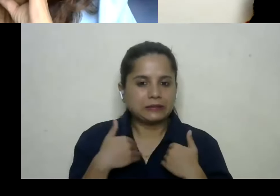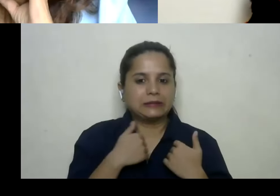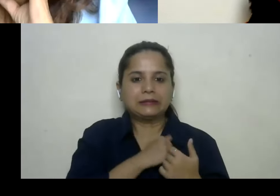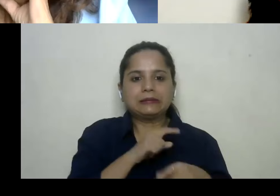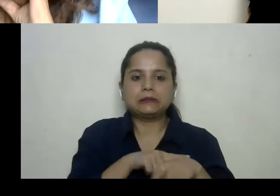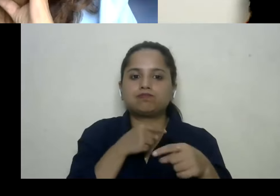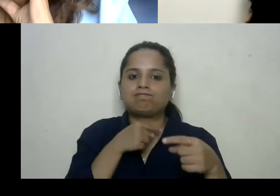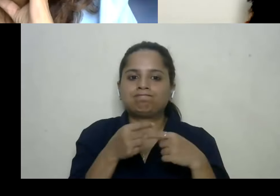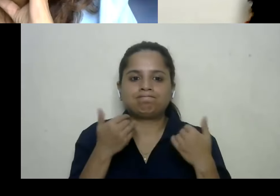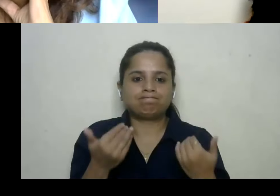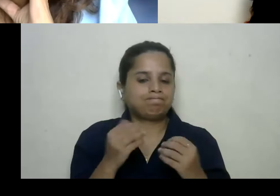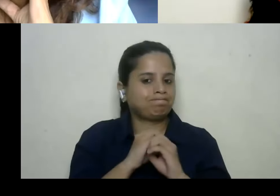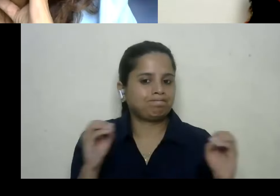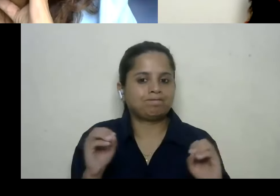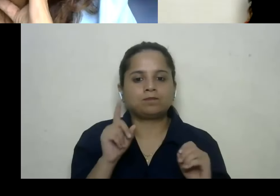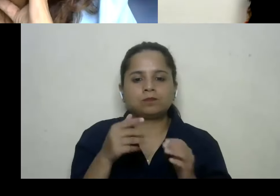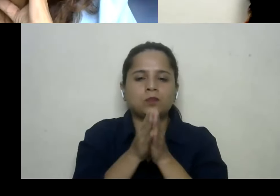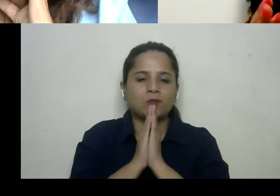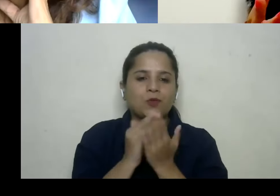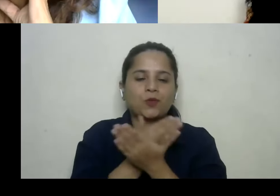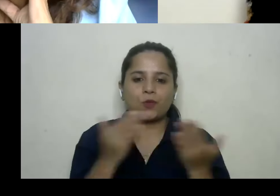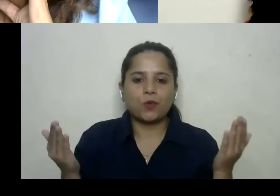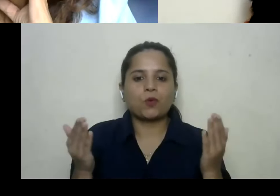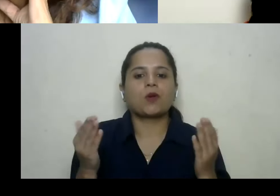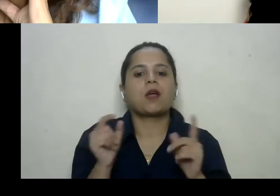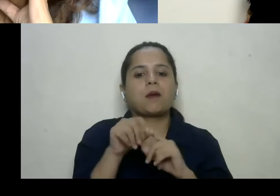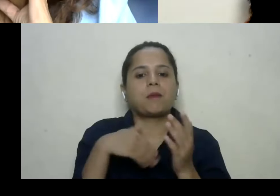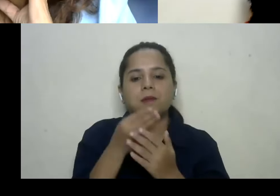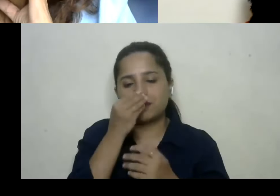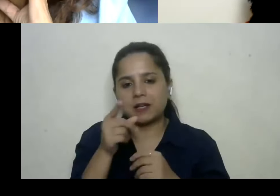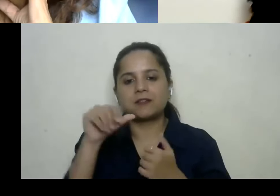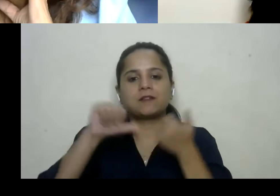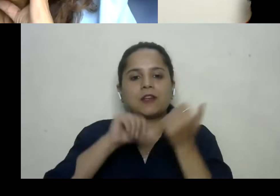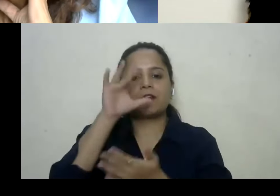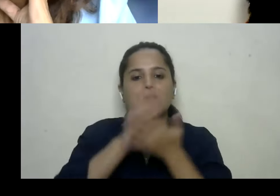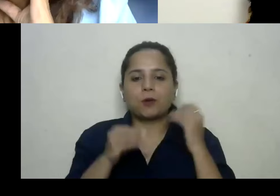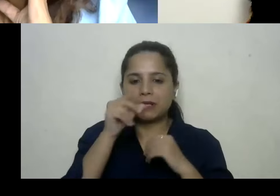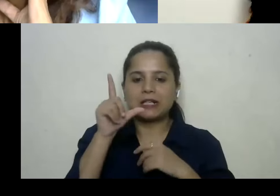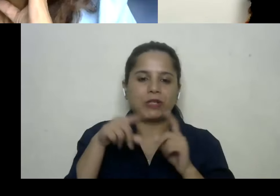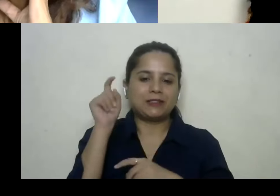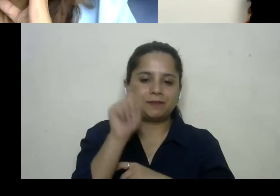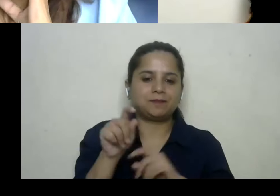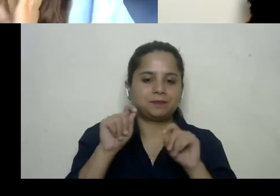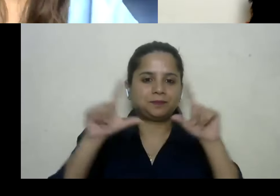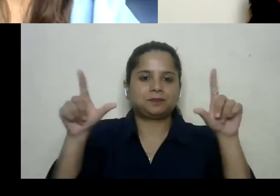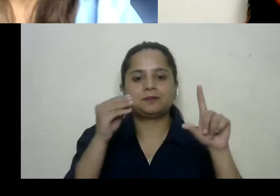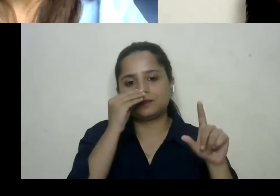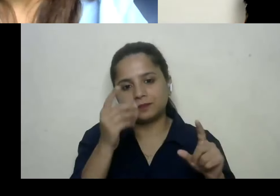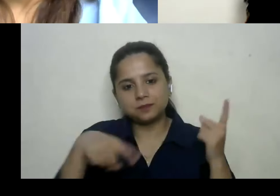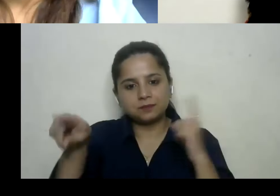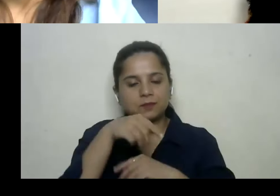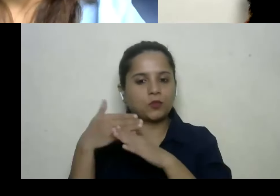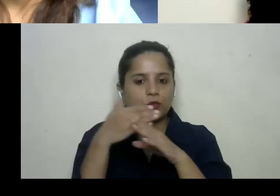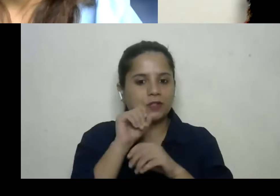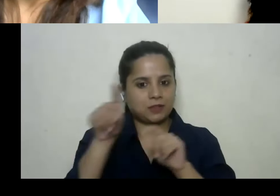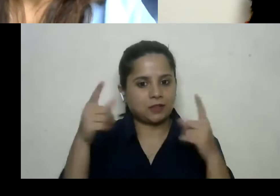time. However, I'll request all the participants to click on the feedback link that has been shared in the chat box with you all and